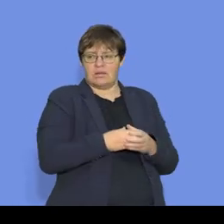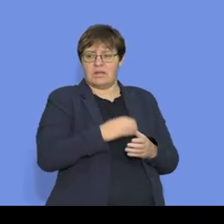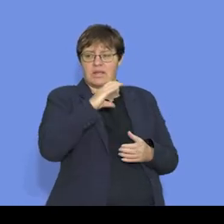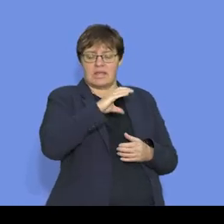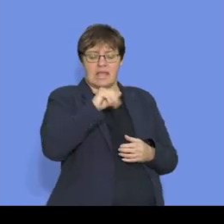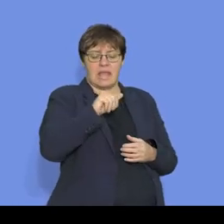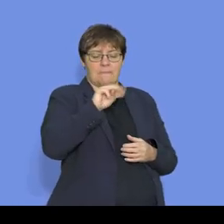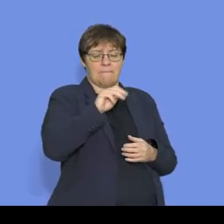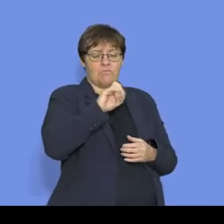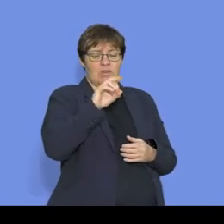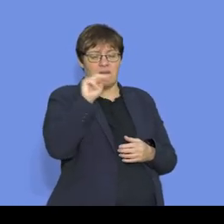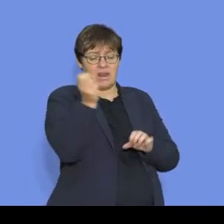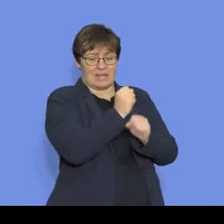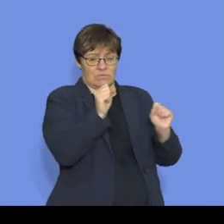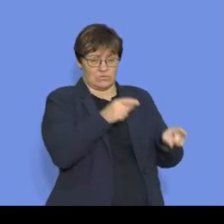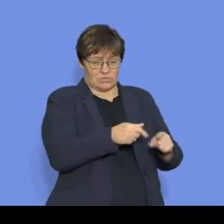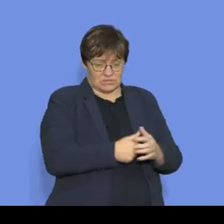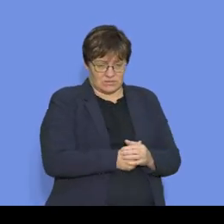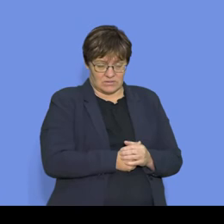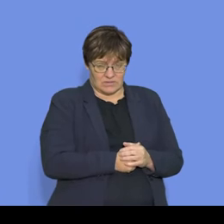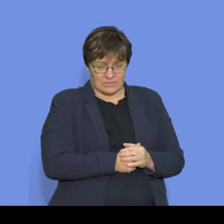call the Cambrian explosion.